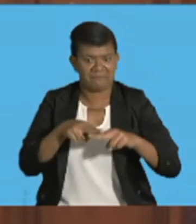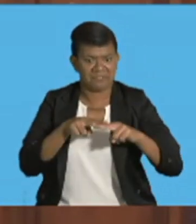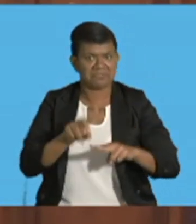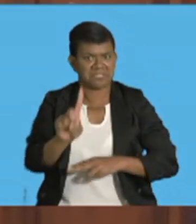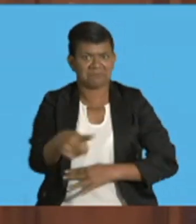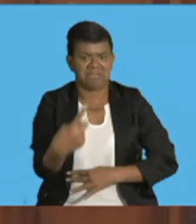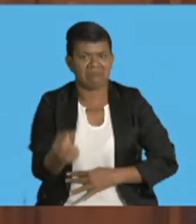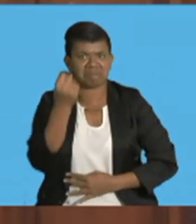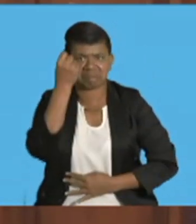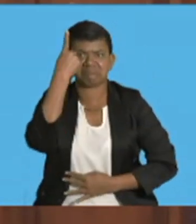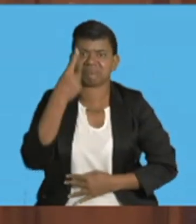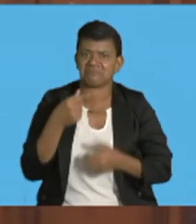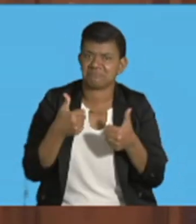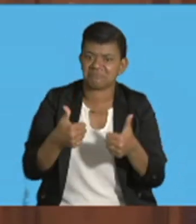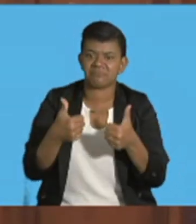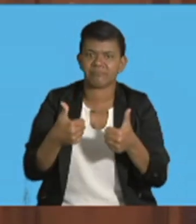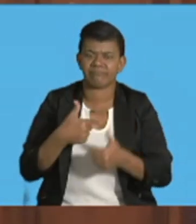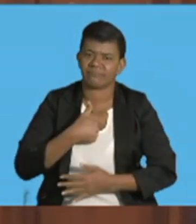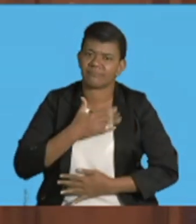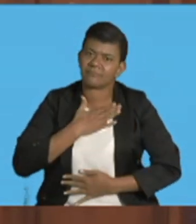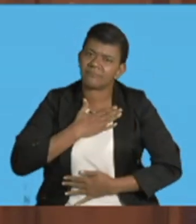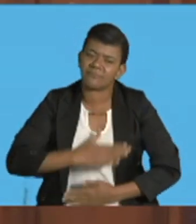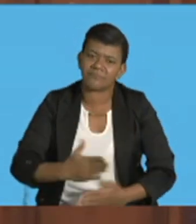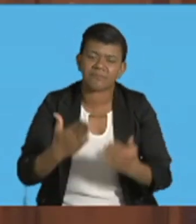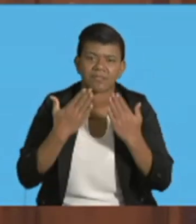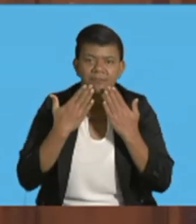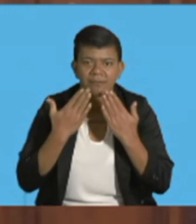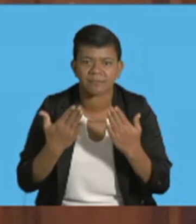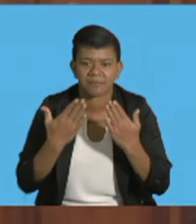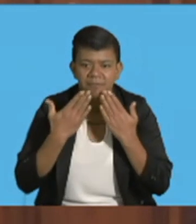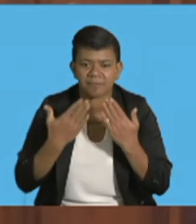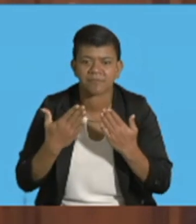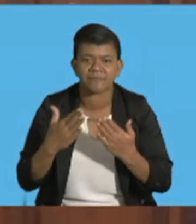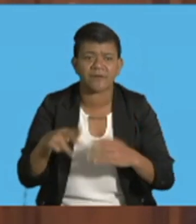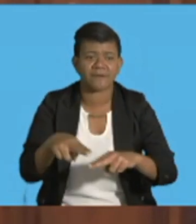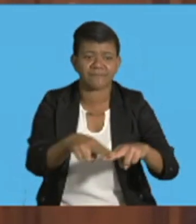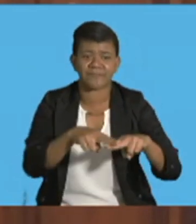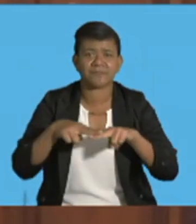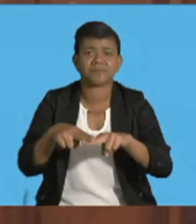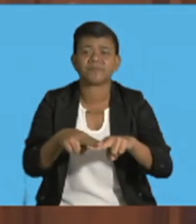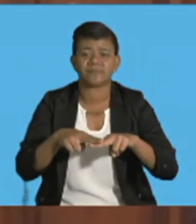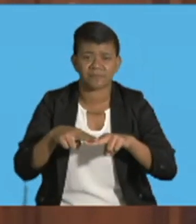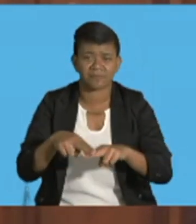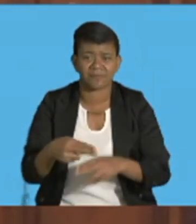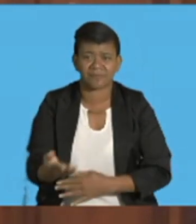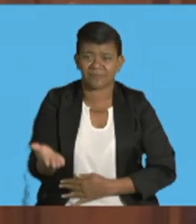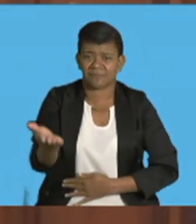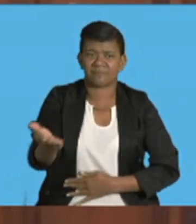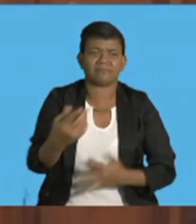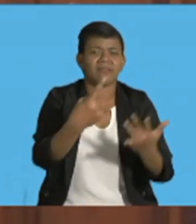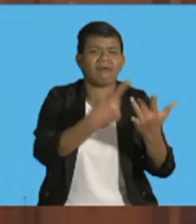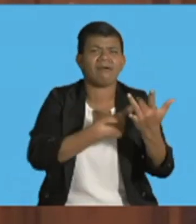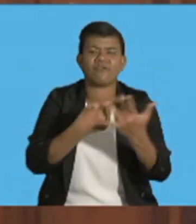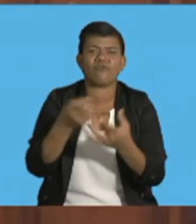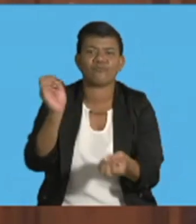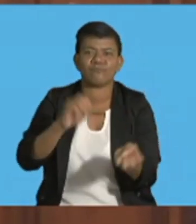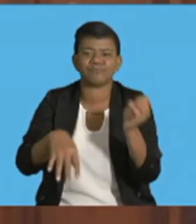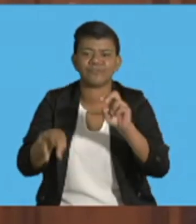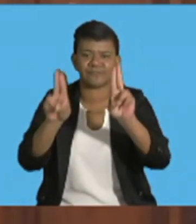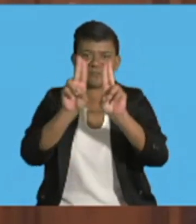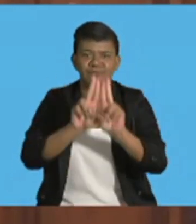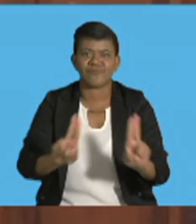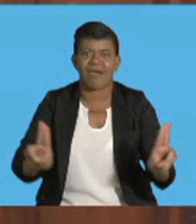and reducing biodiversity. Overfishing is rampant. Pollution, especially from plastic, is further poisoning